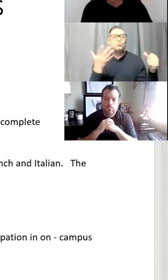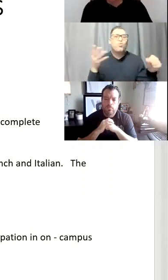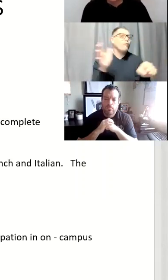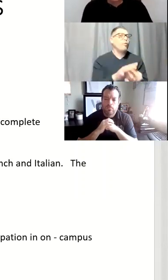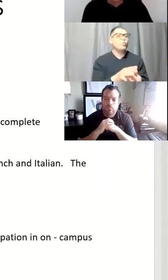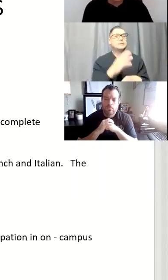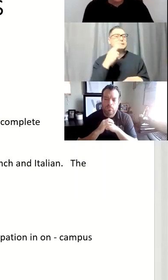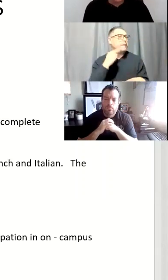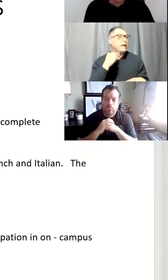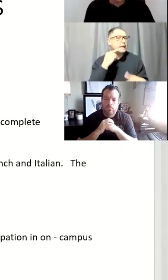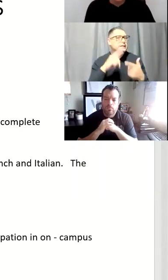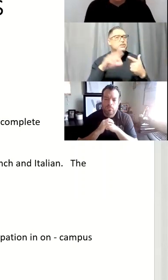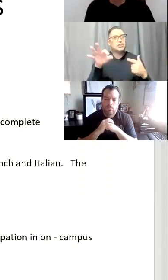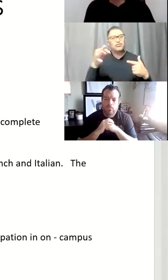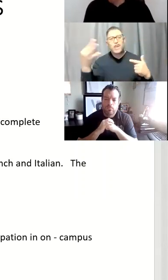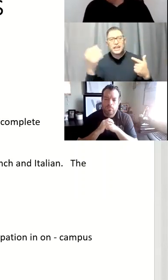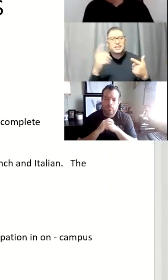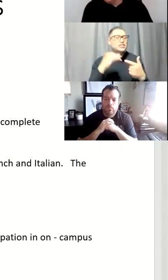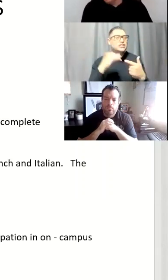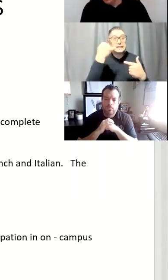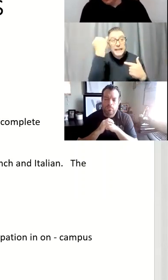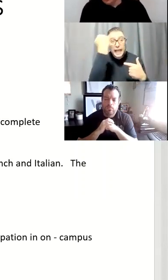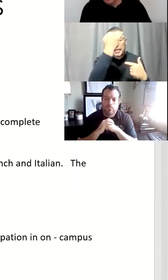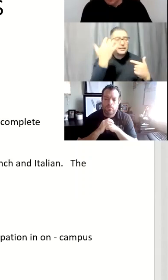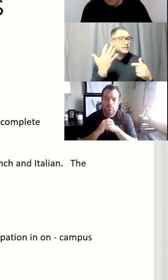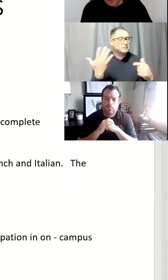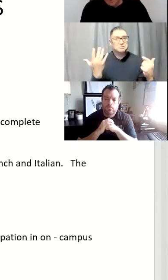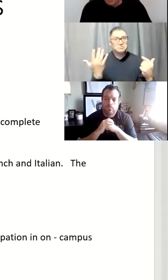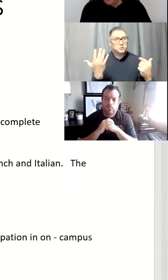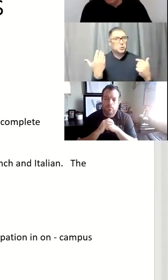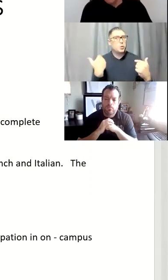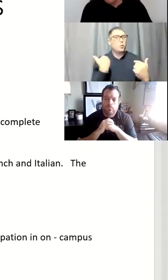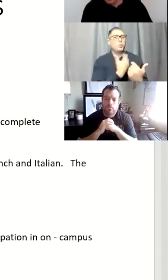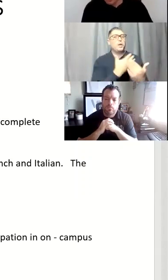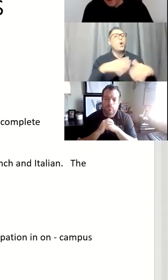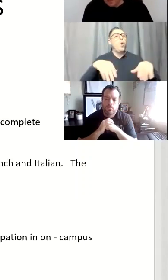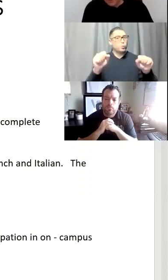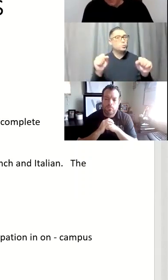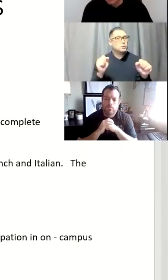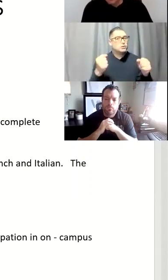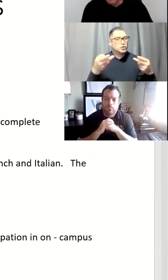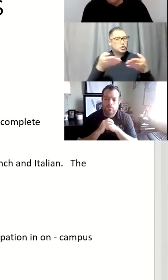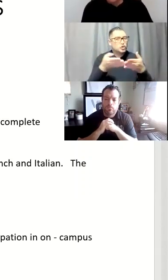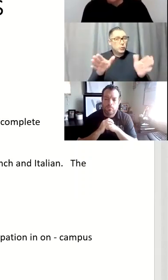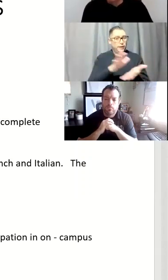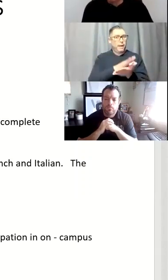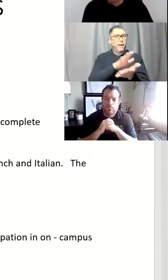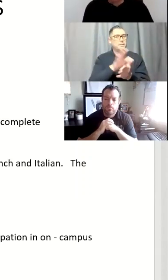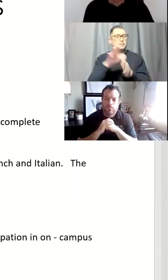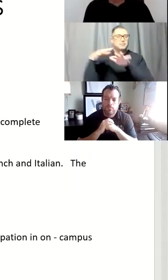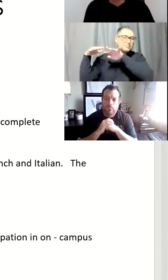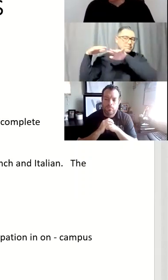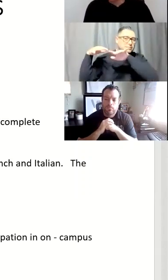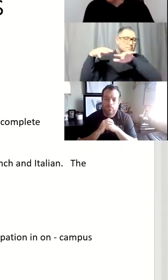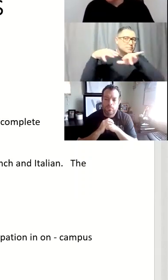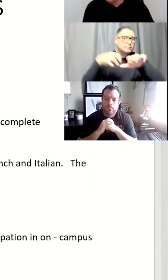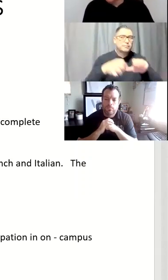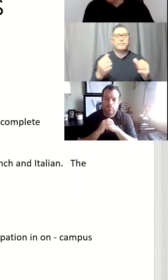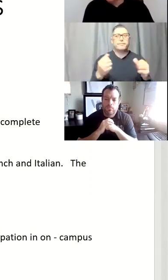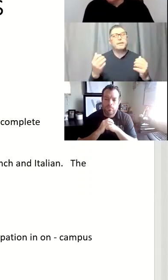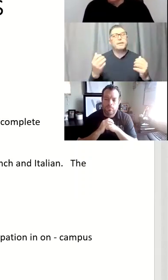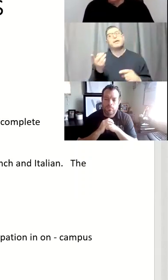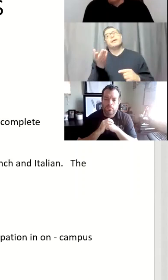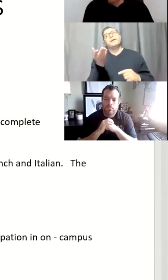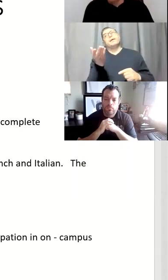Spanish, French, and Italian, and we usually host that online, on campus. This is another avenue